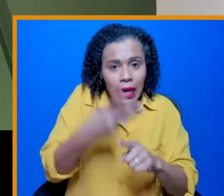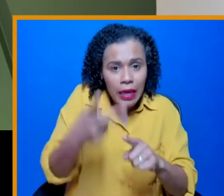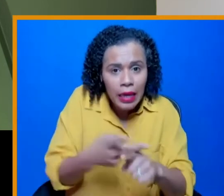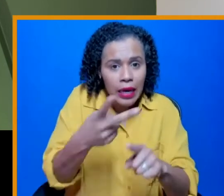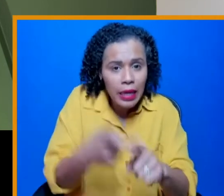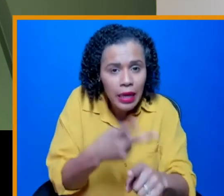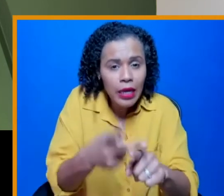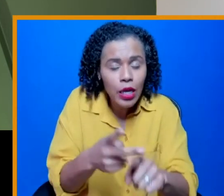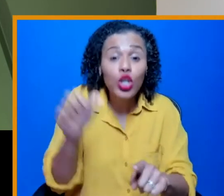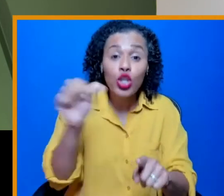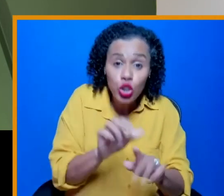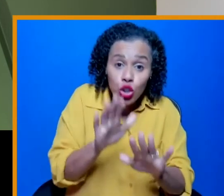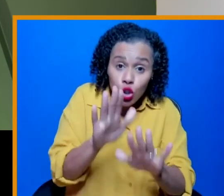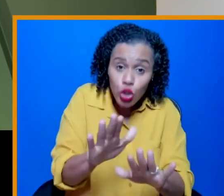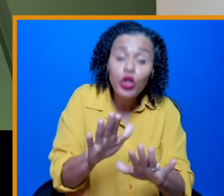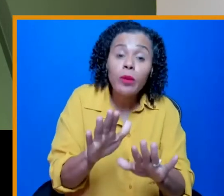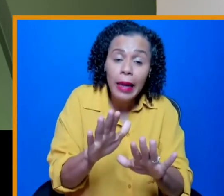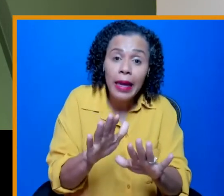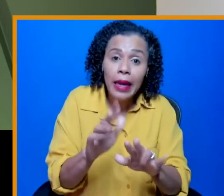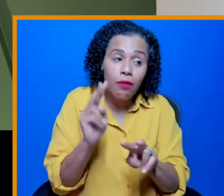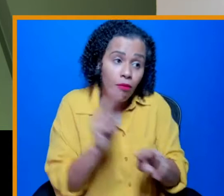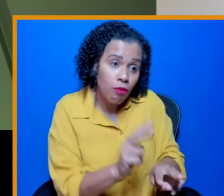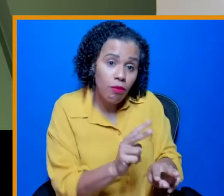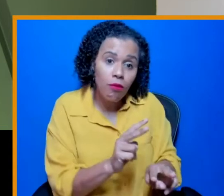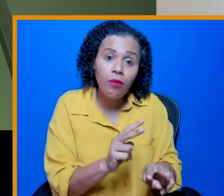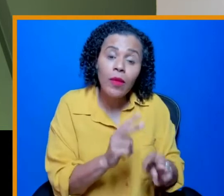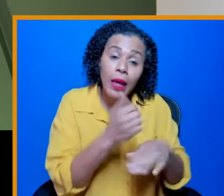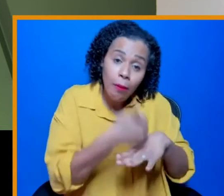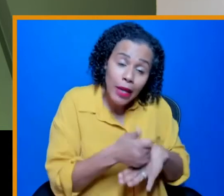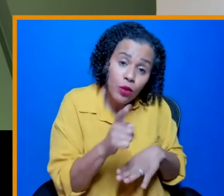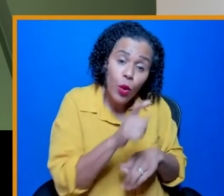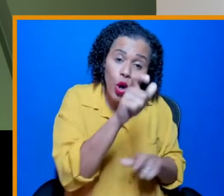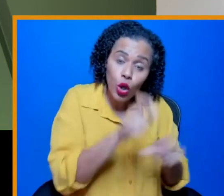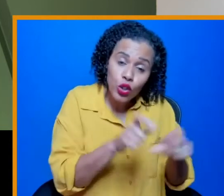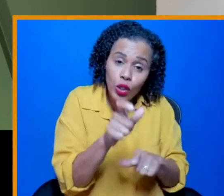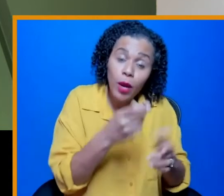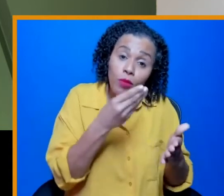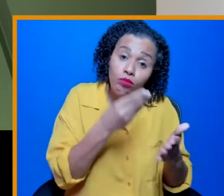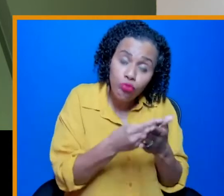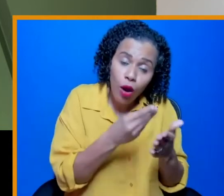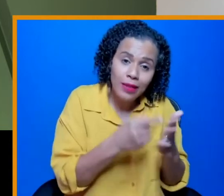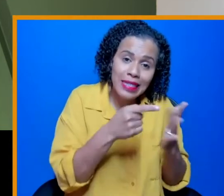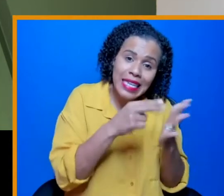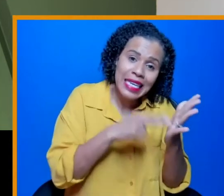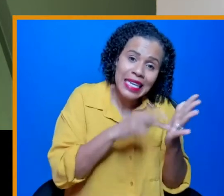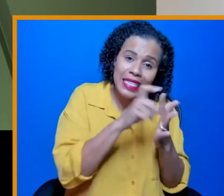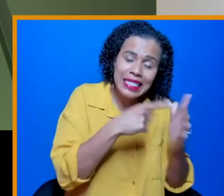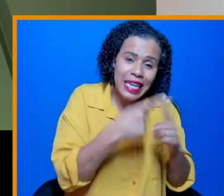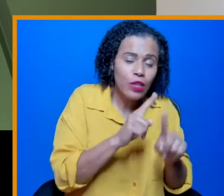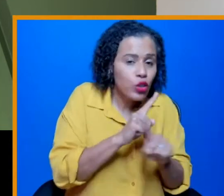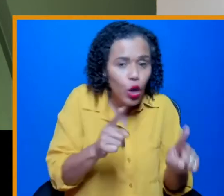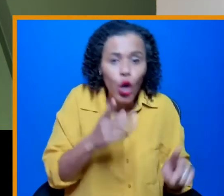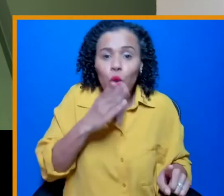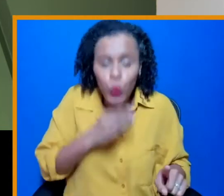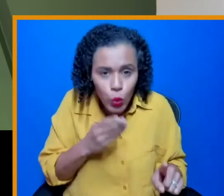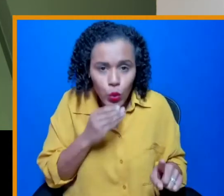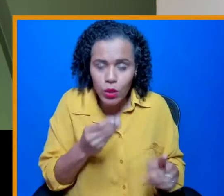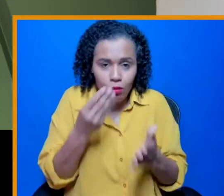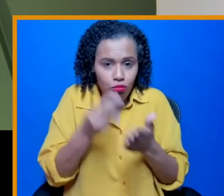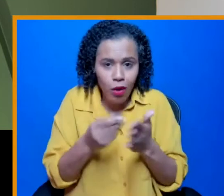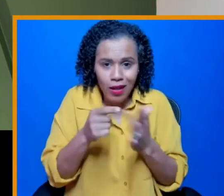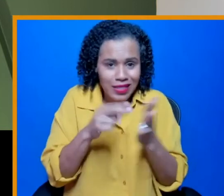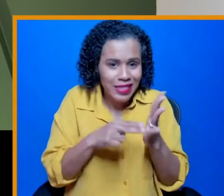on increases in the consumer price index rather than the retail price index, which is always higher. This isn't